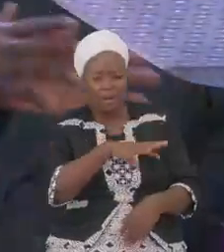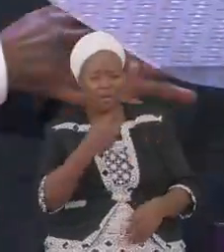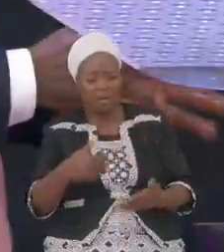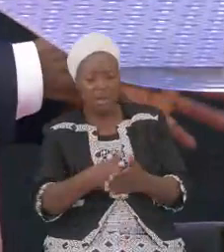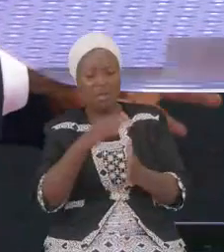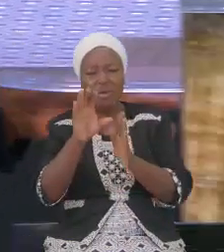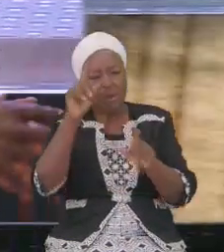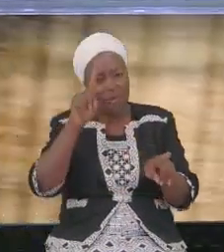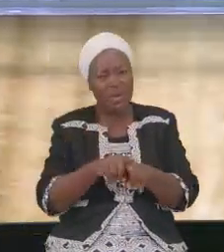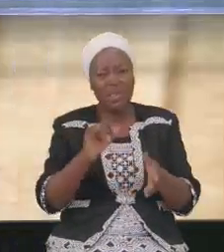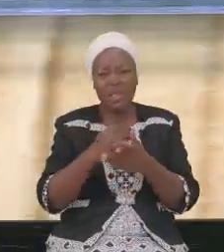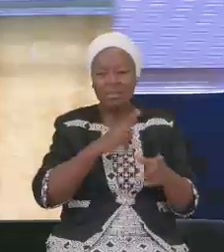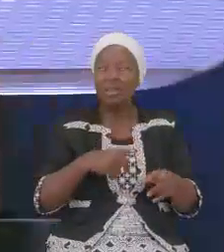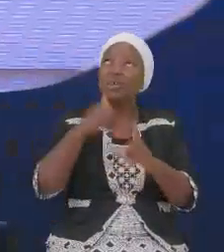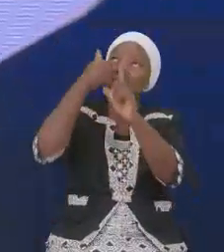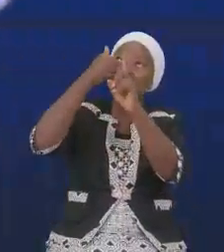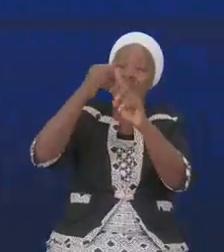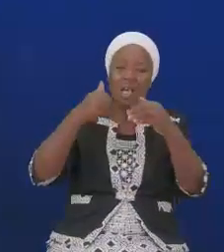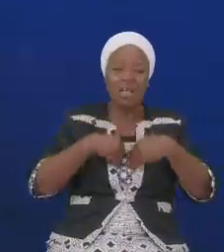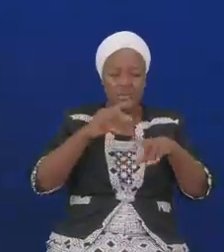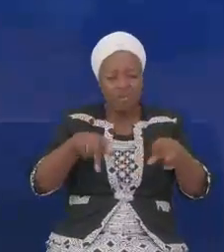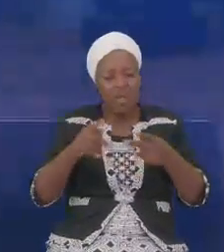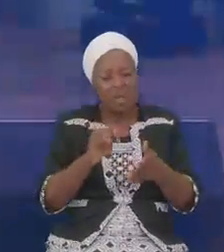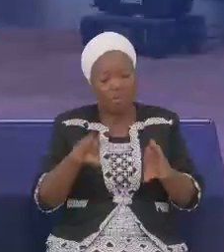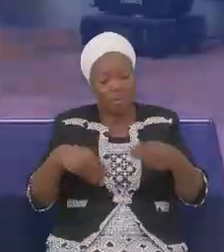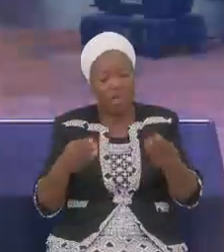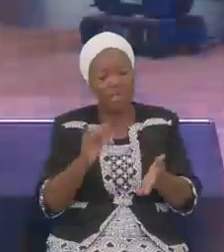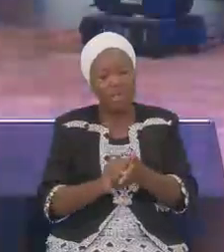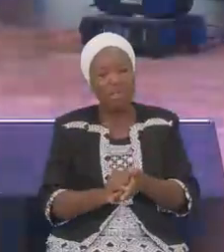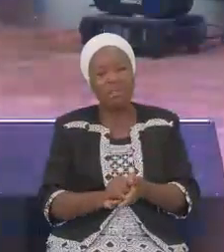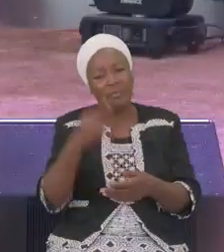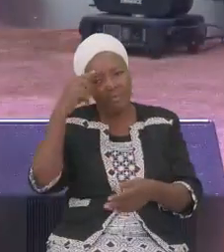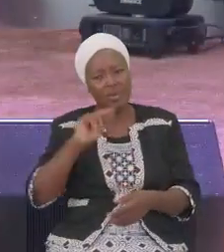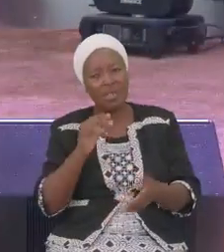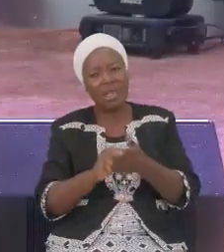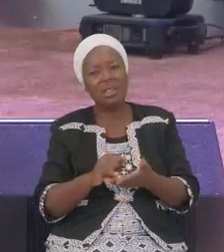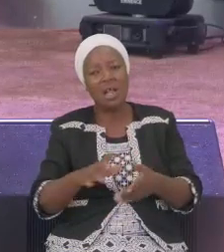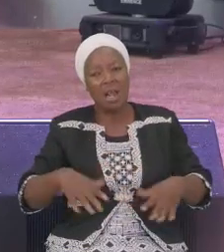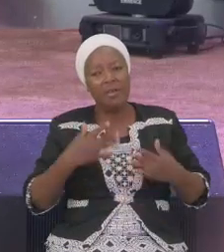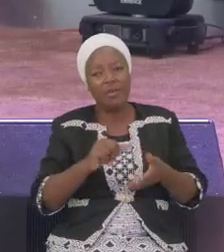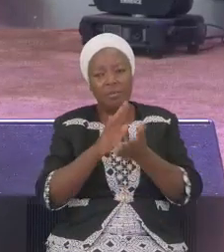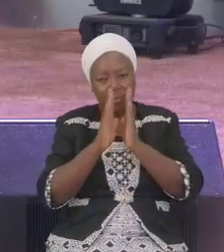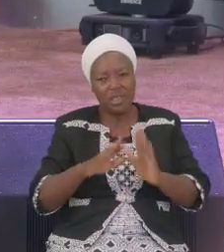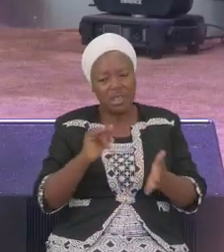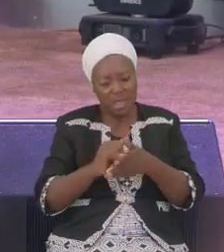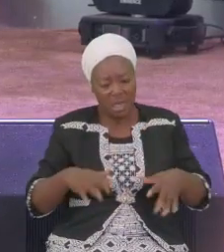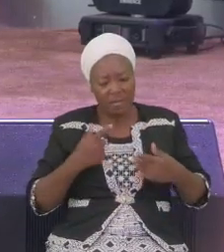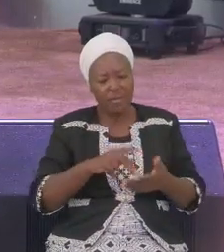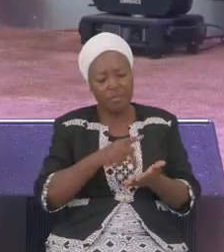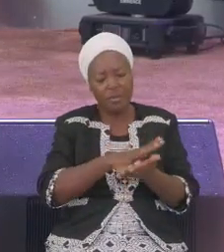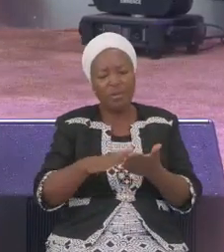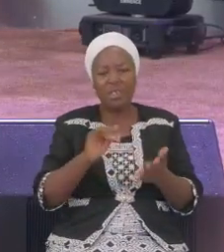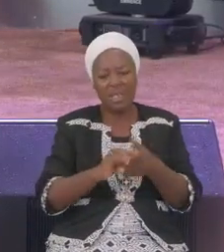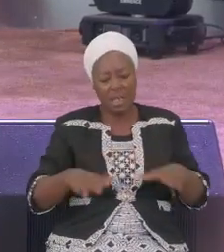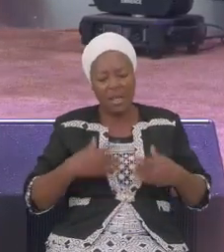Lord himself has provided for us. That life of peace, that life of purity, that life of